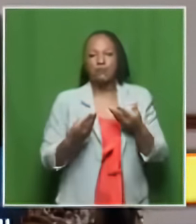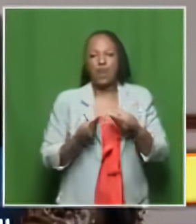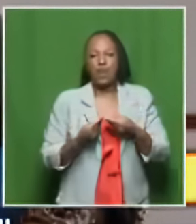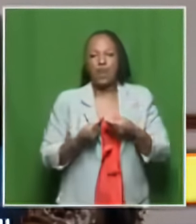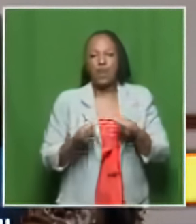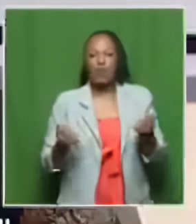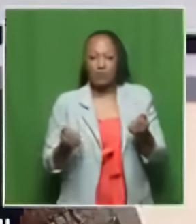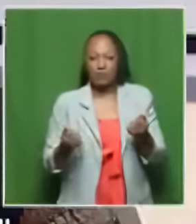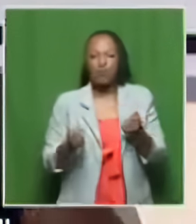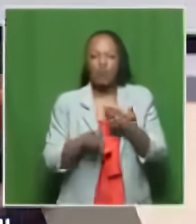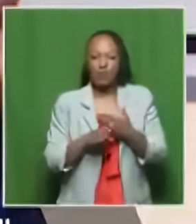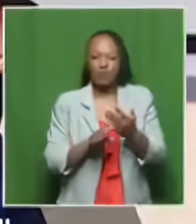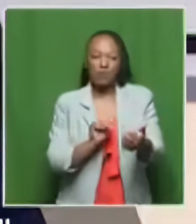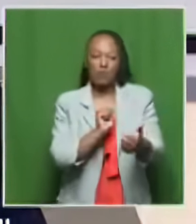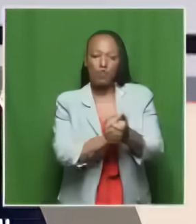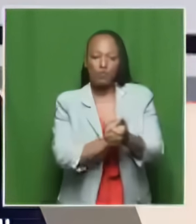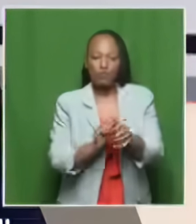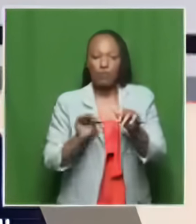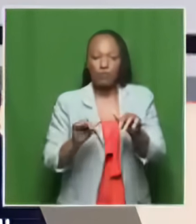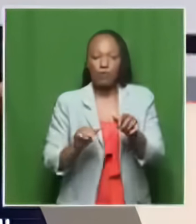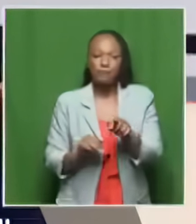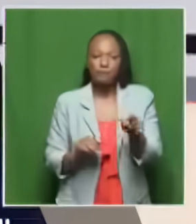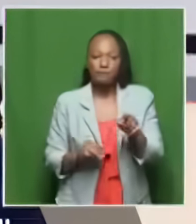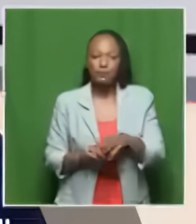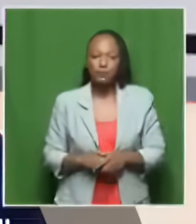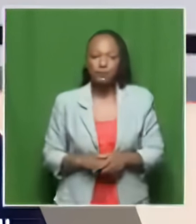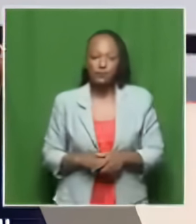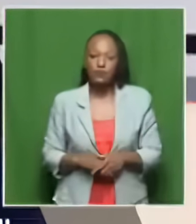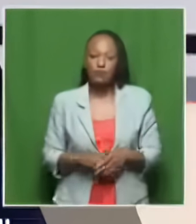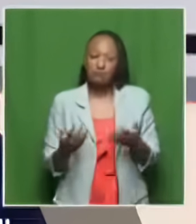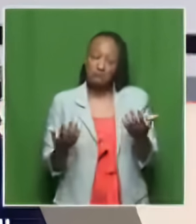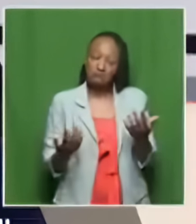deal with other people. So coalitions, and we are told this is the